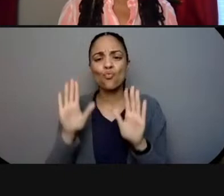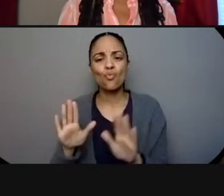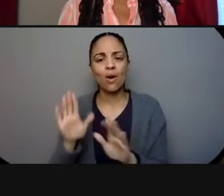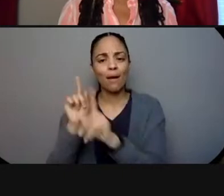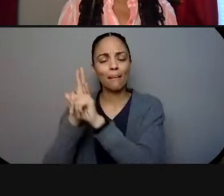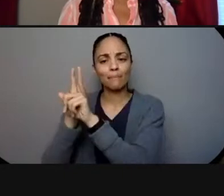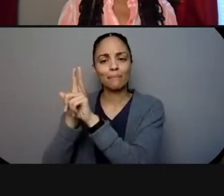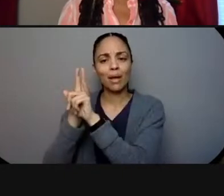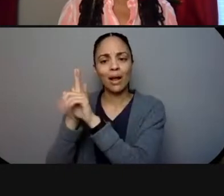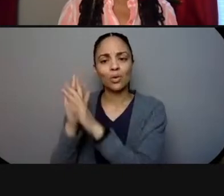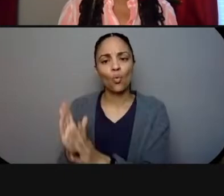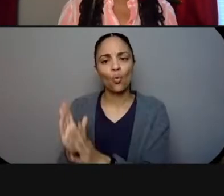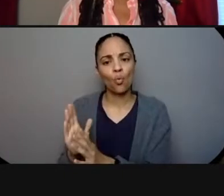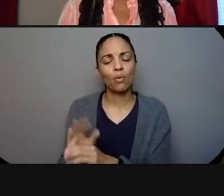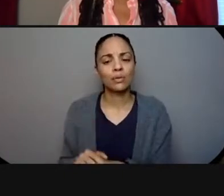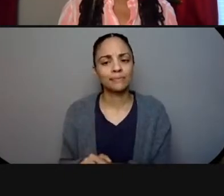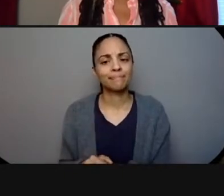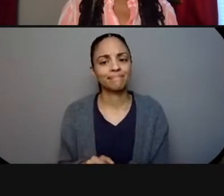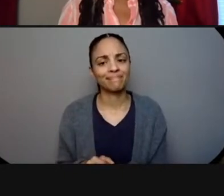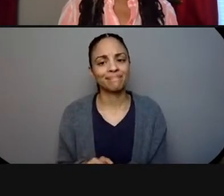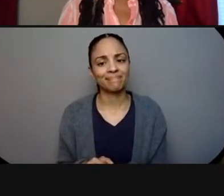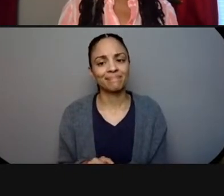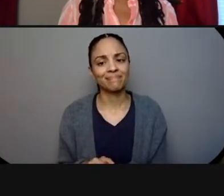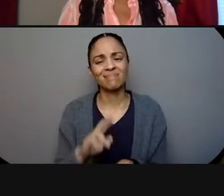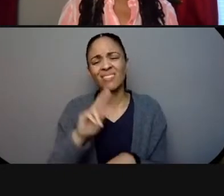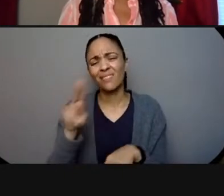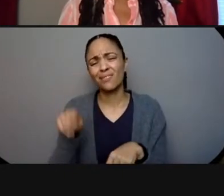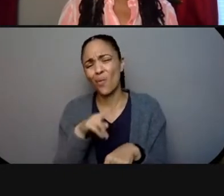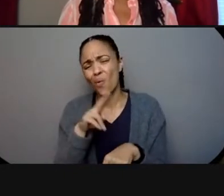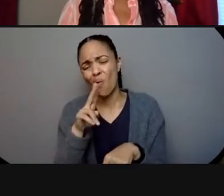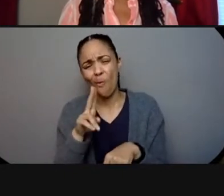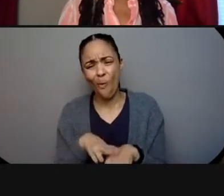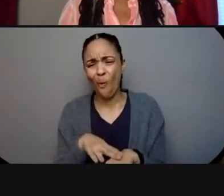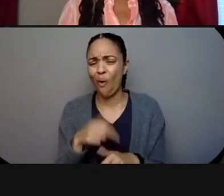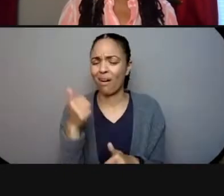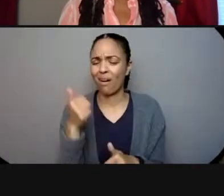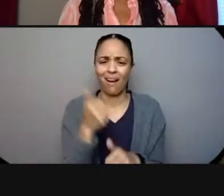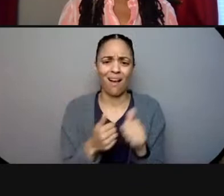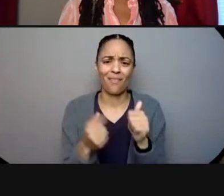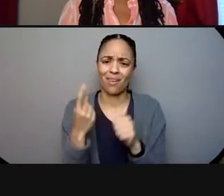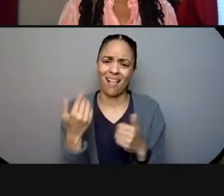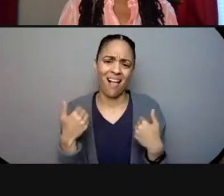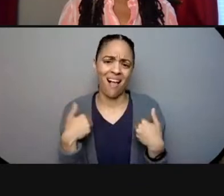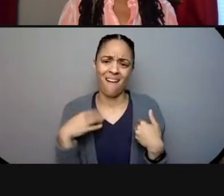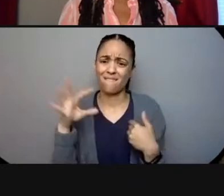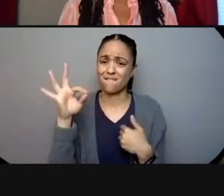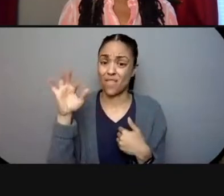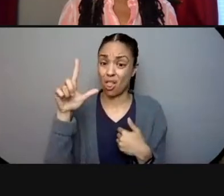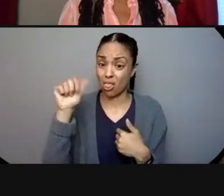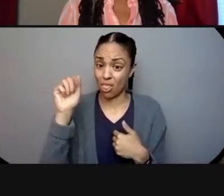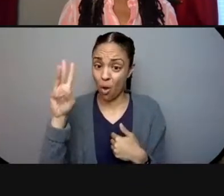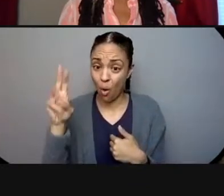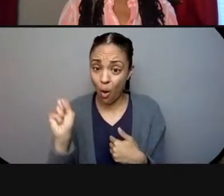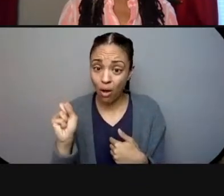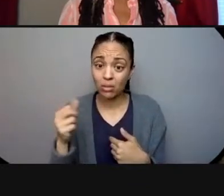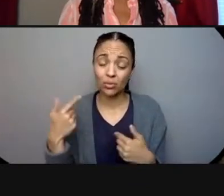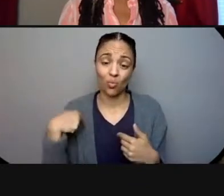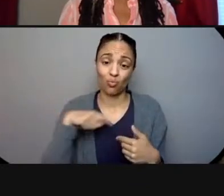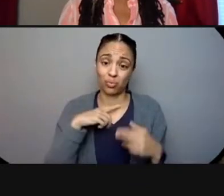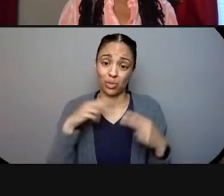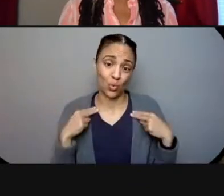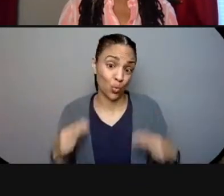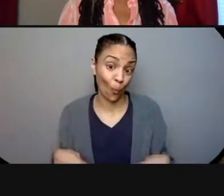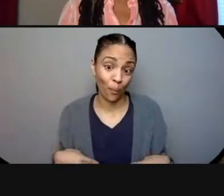like, of course everybody has their, human flaws, but as far as mentors go, A+ all the way, because he